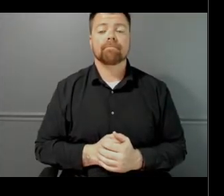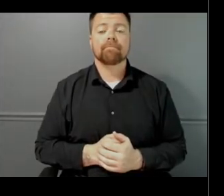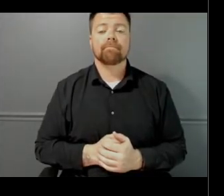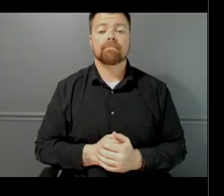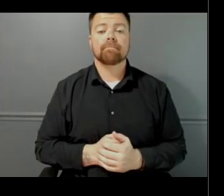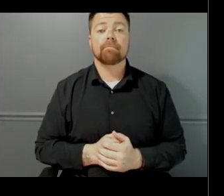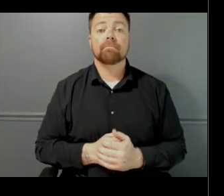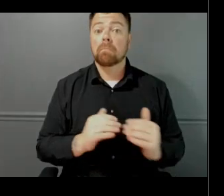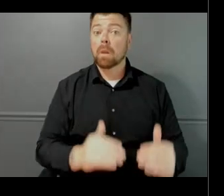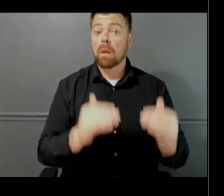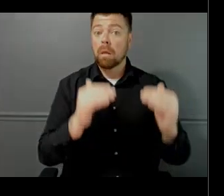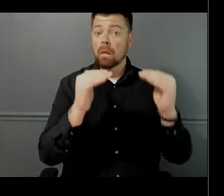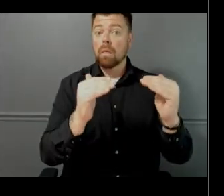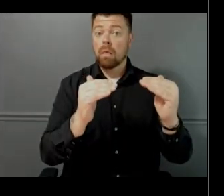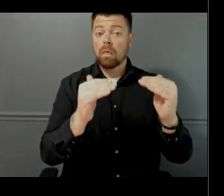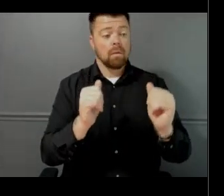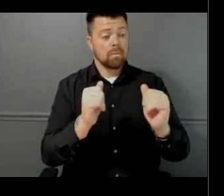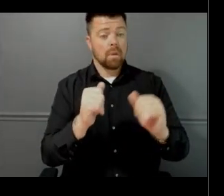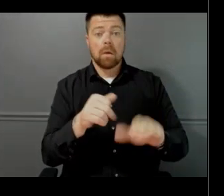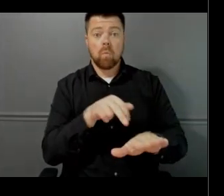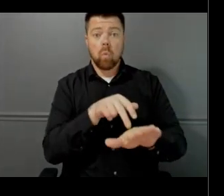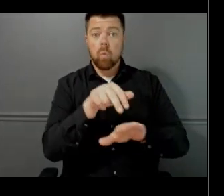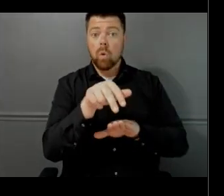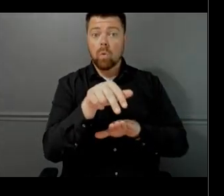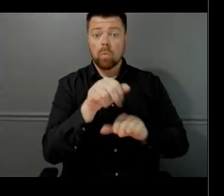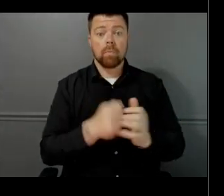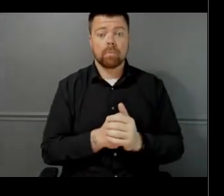Level elevated walkways.